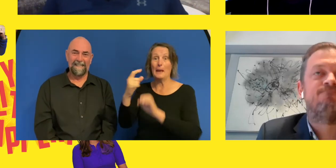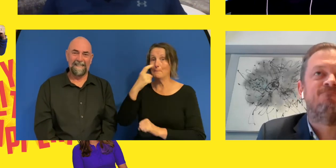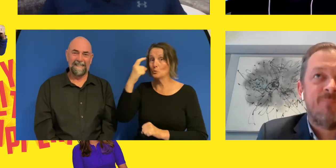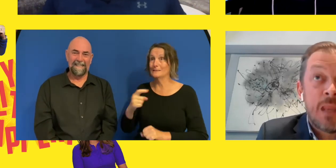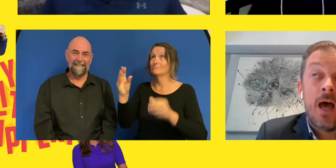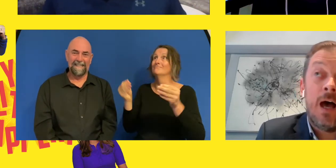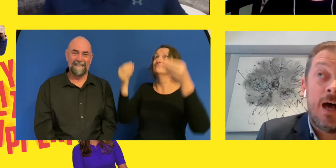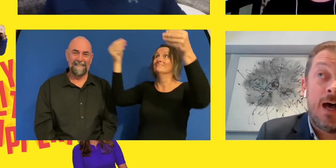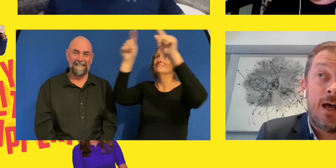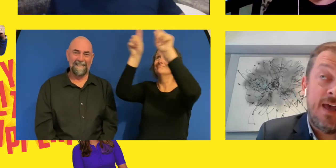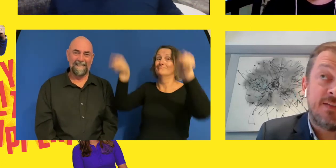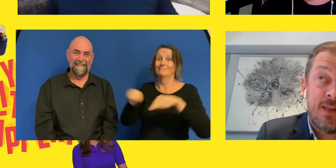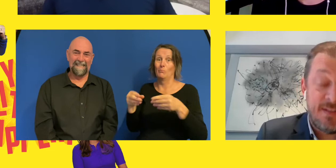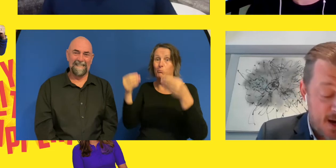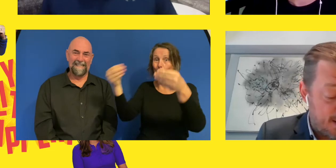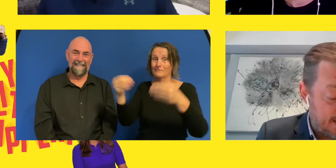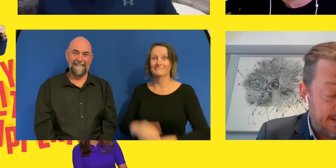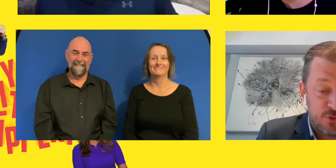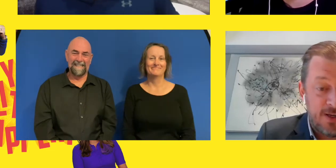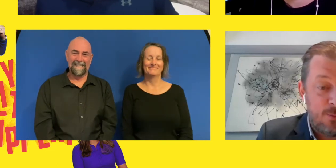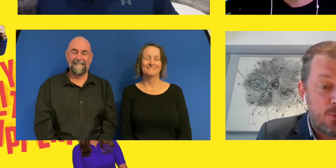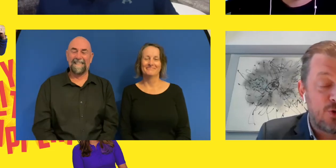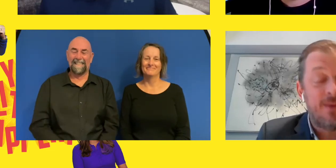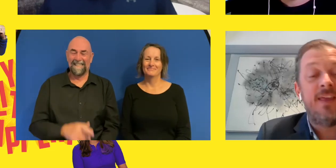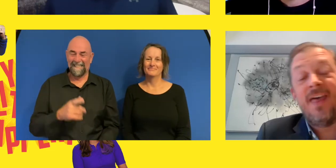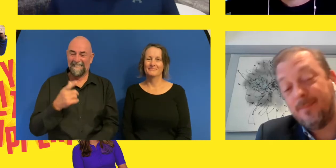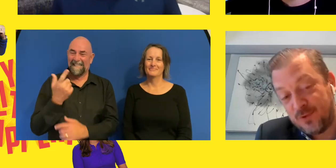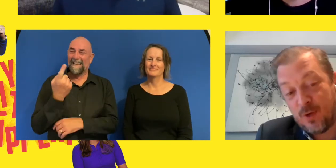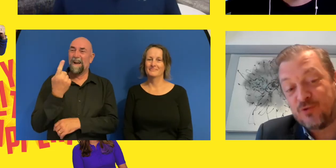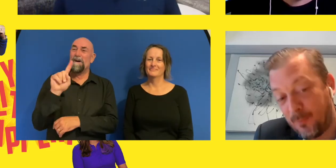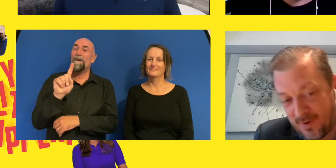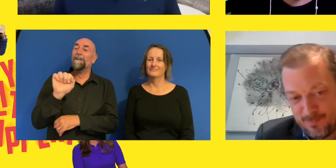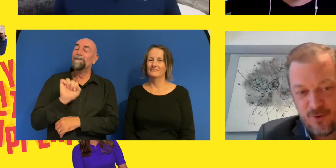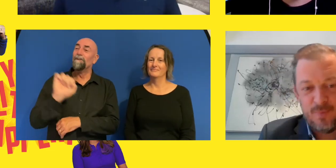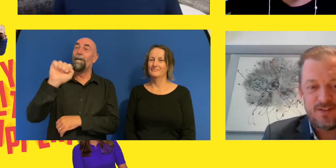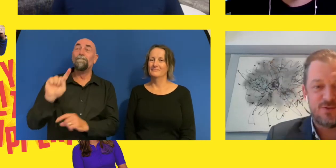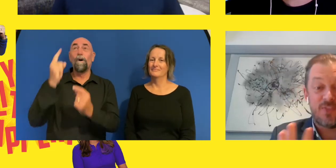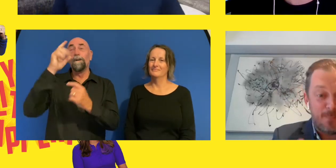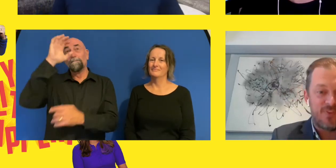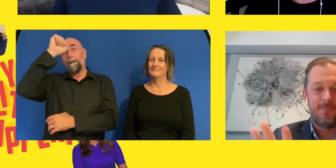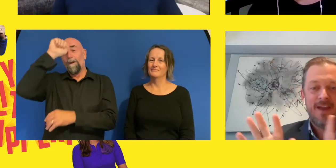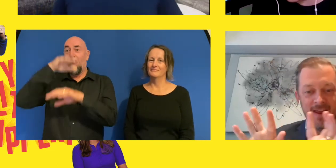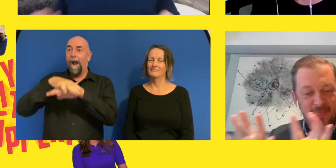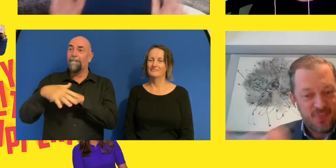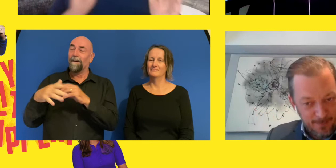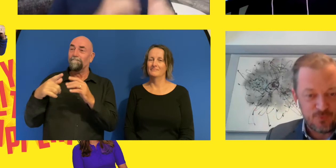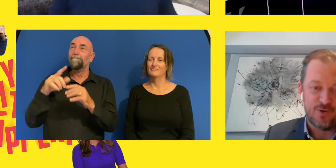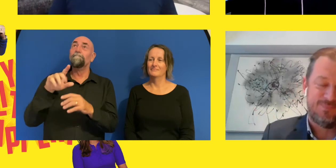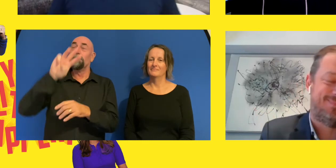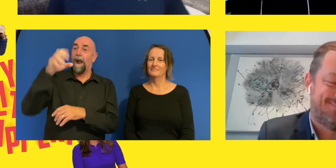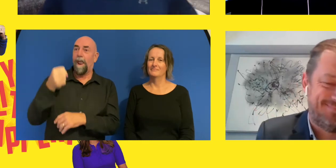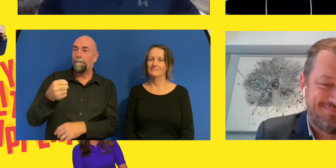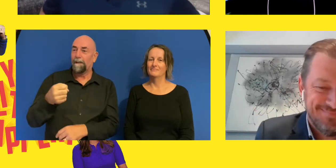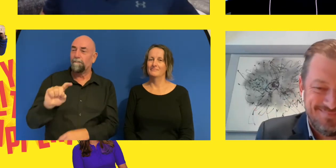Museum. As they are in Australia, we will donate them to the Australian Paralympic Committee, so they put them in their